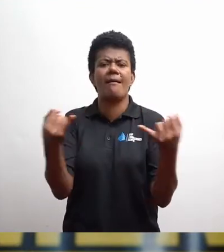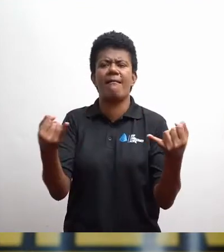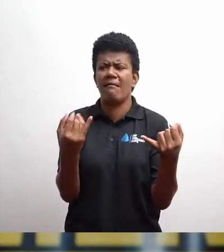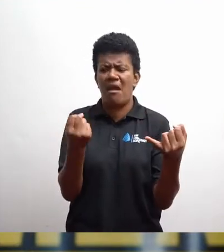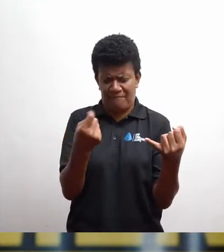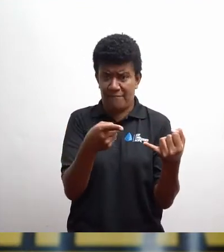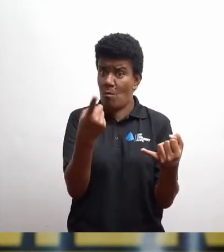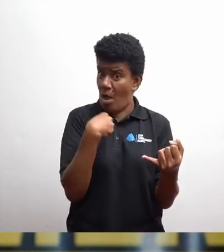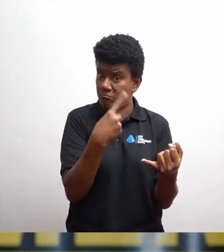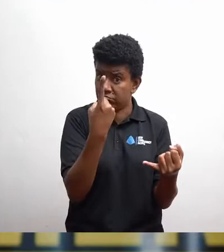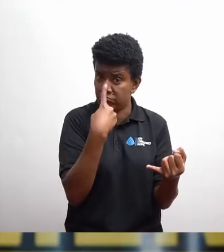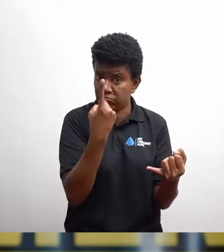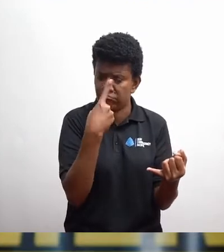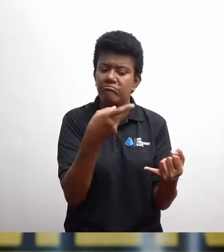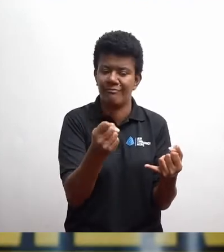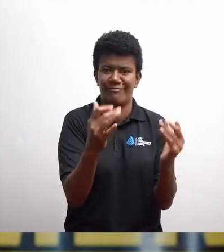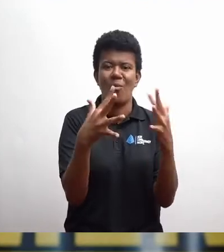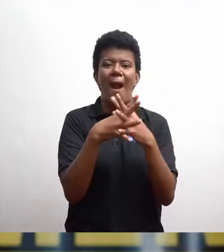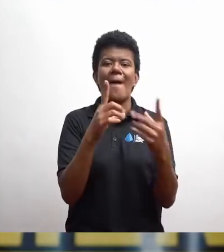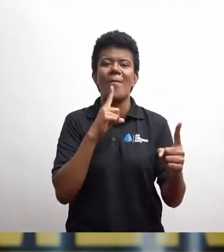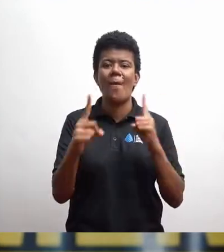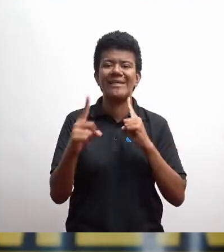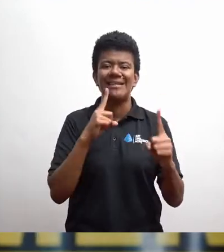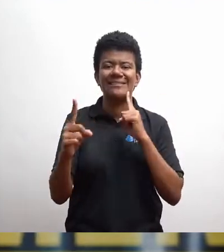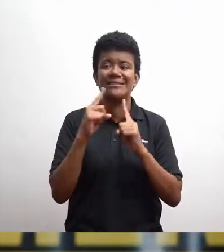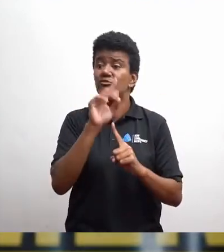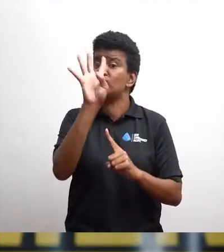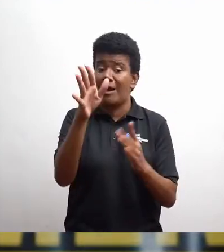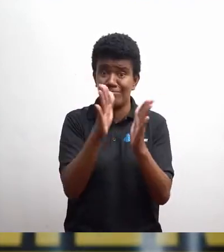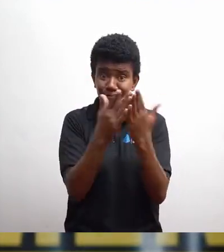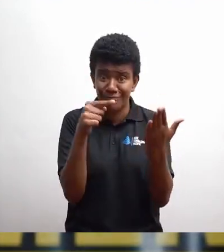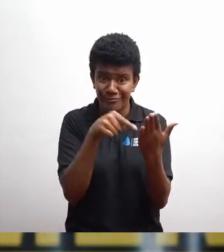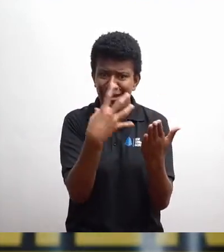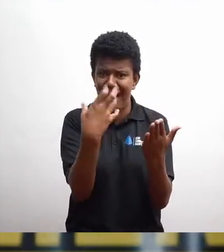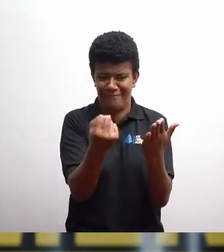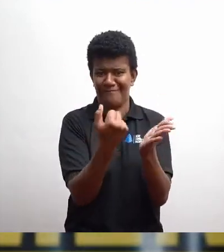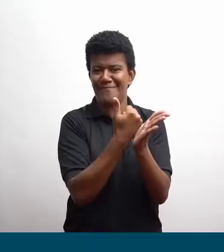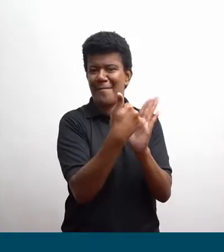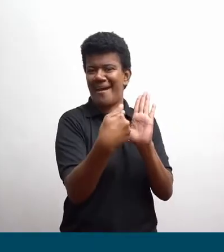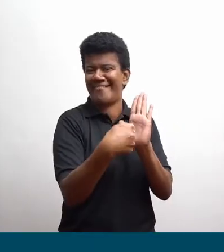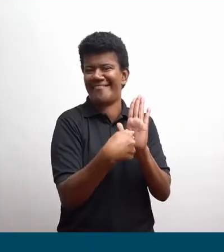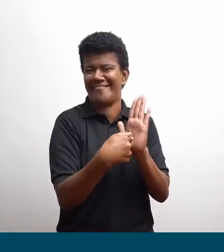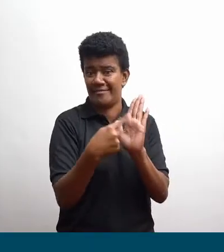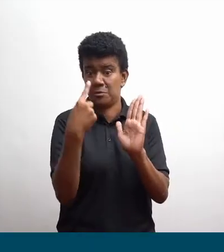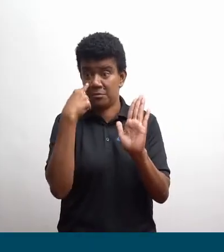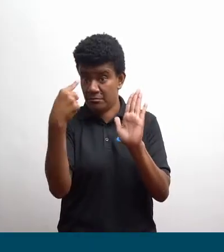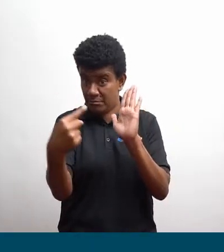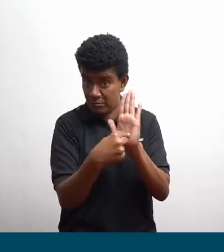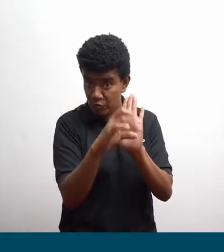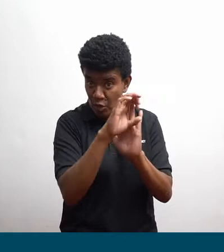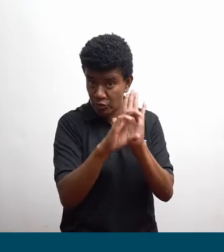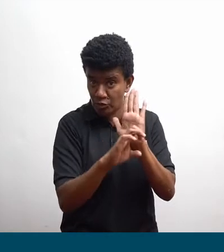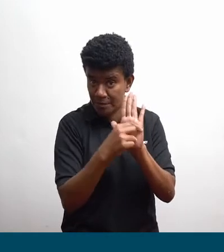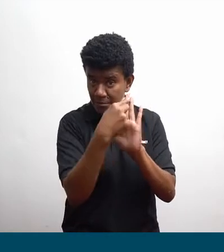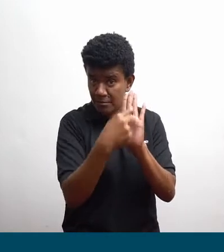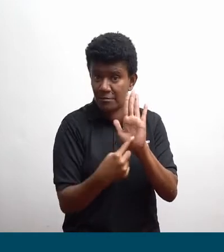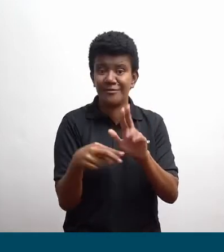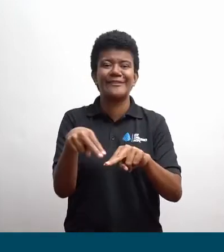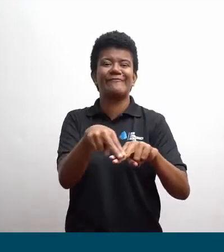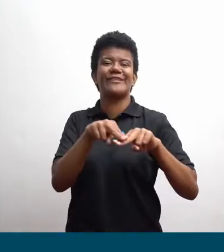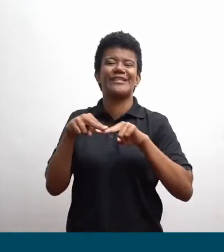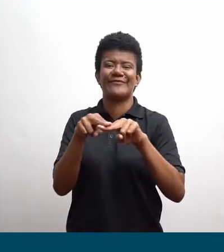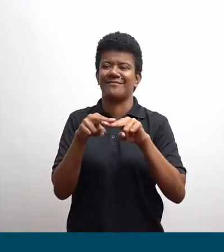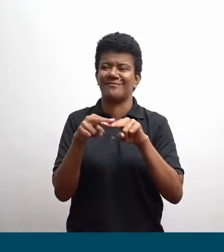Yogyakarta Principles, but even more important, look up the workbook. There is an action book. If you look at the Constitution of the Republic